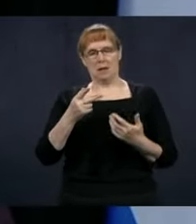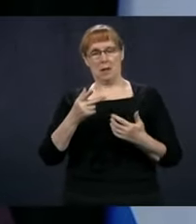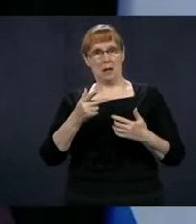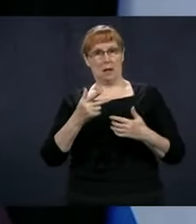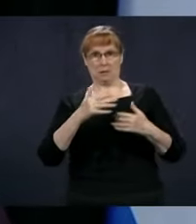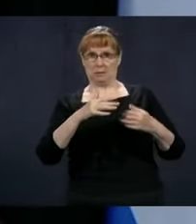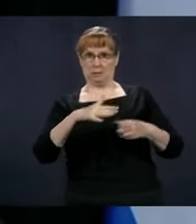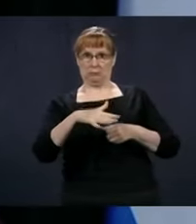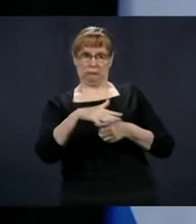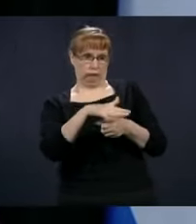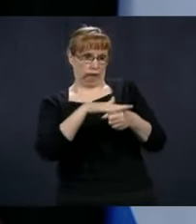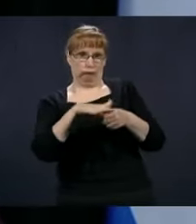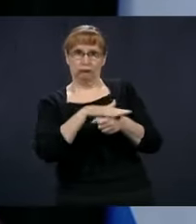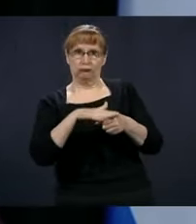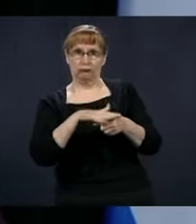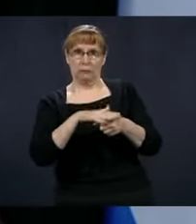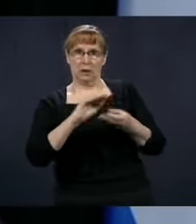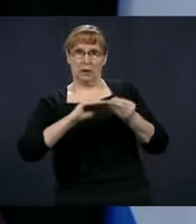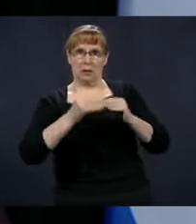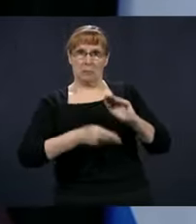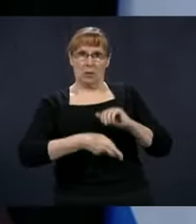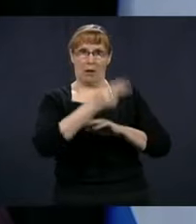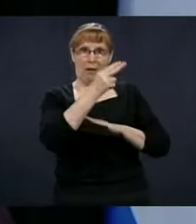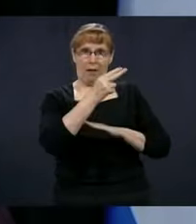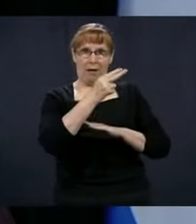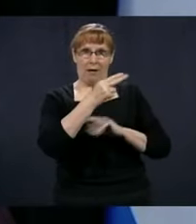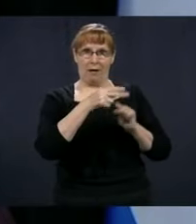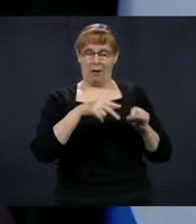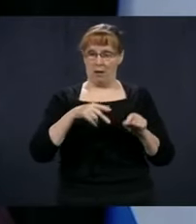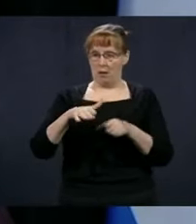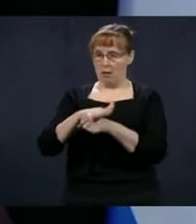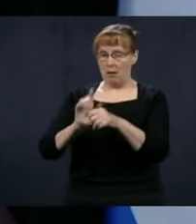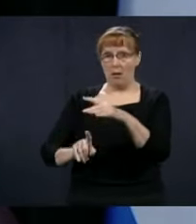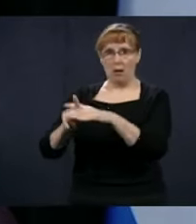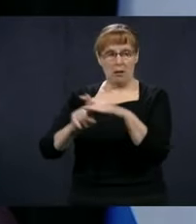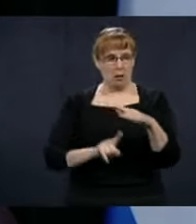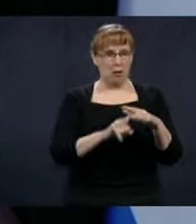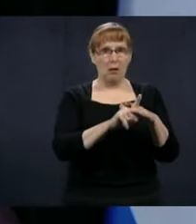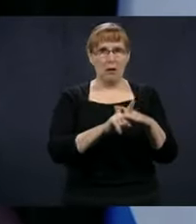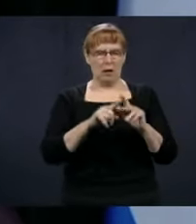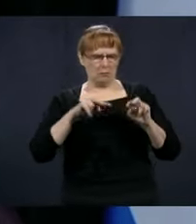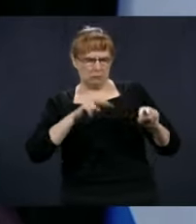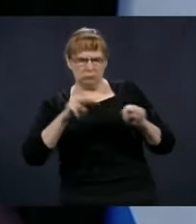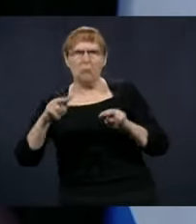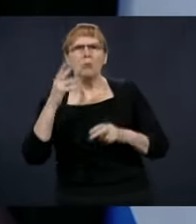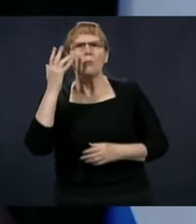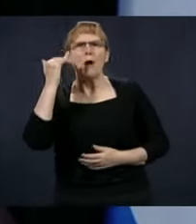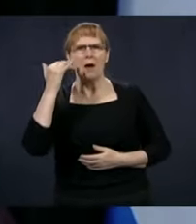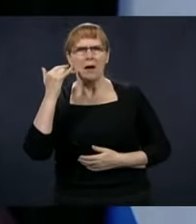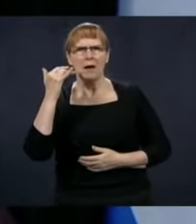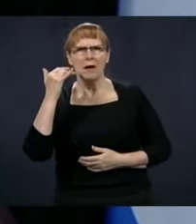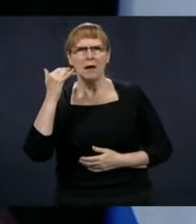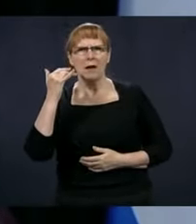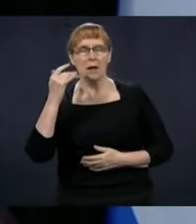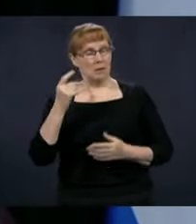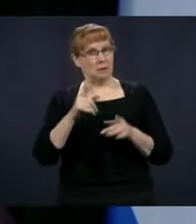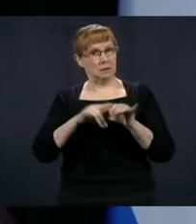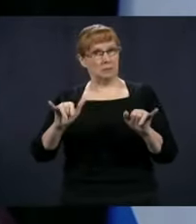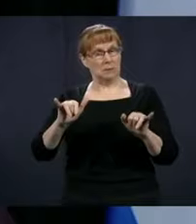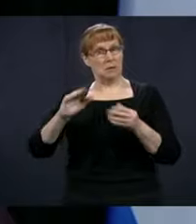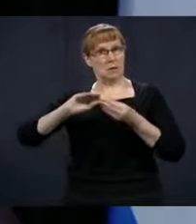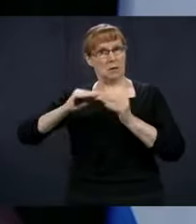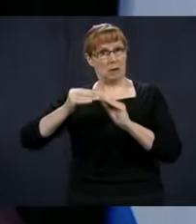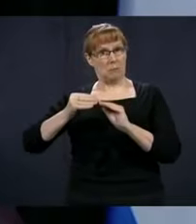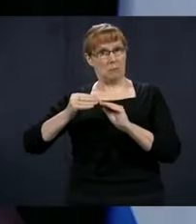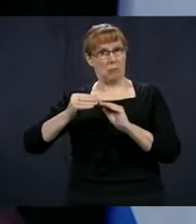aggressive. The numbers are going down, so we get more time even to look at the data. But in fact, we are making sure